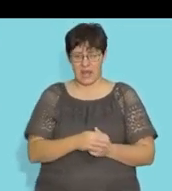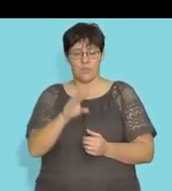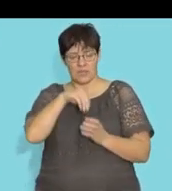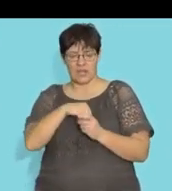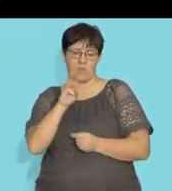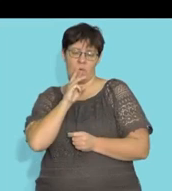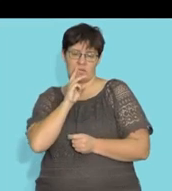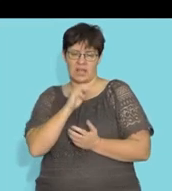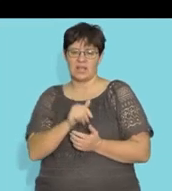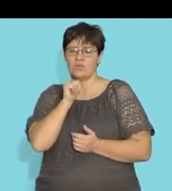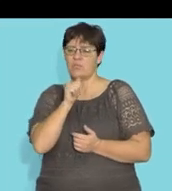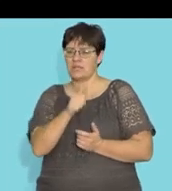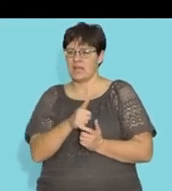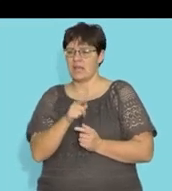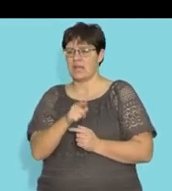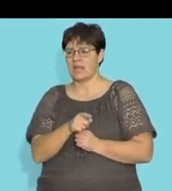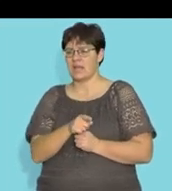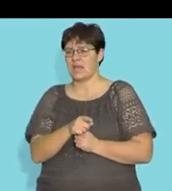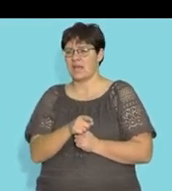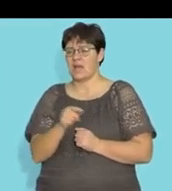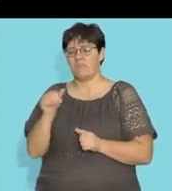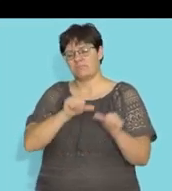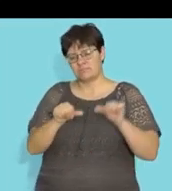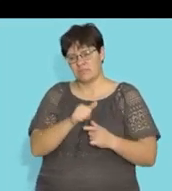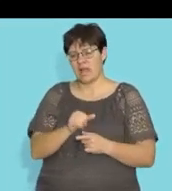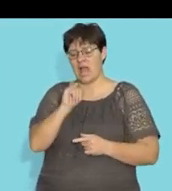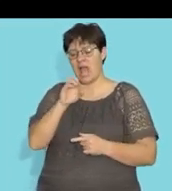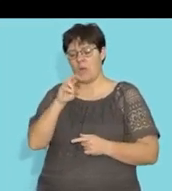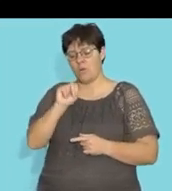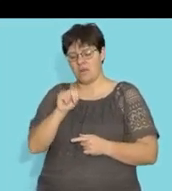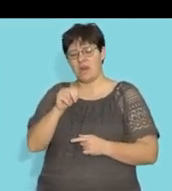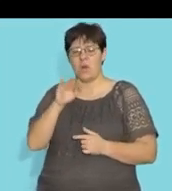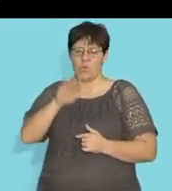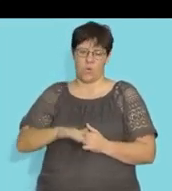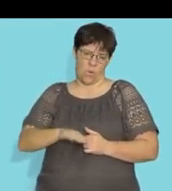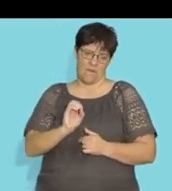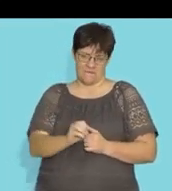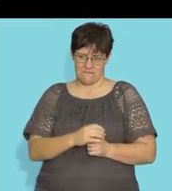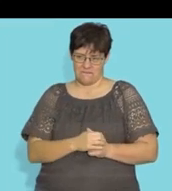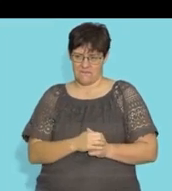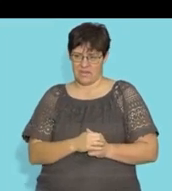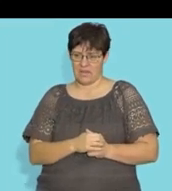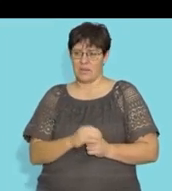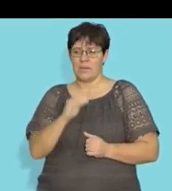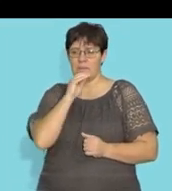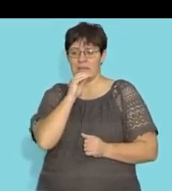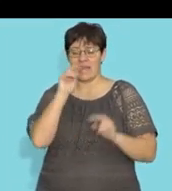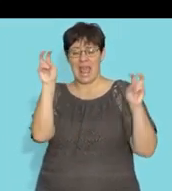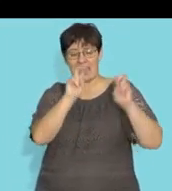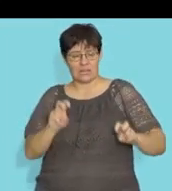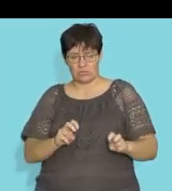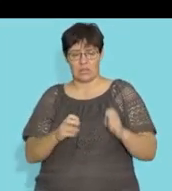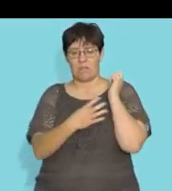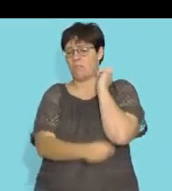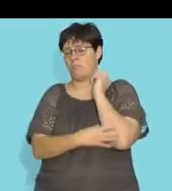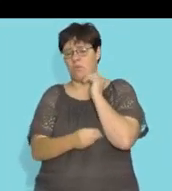water, even if it's concentrated, it's got a low ion concentration, meaning it will conduct